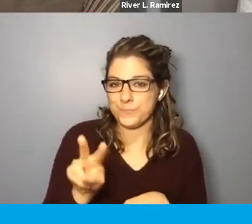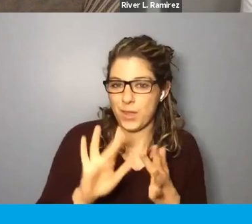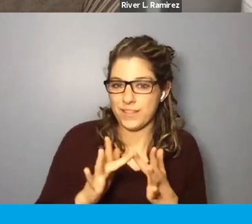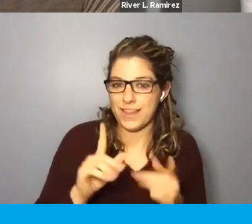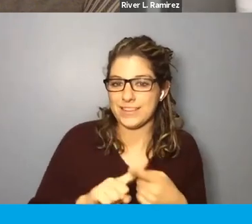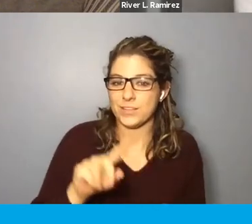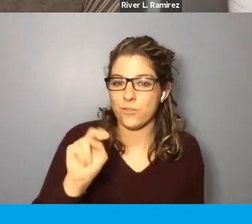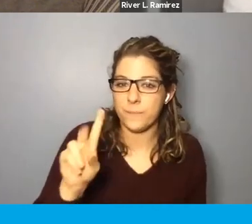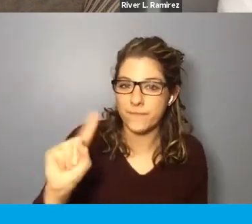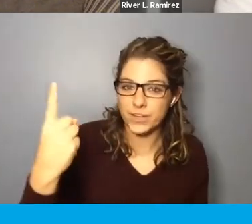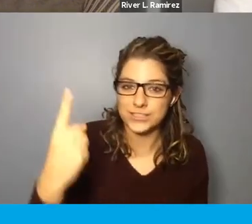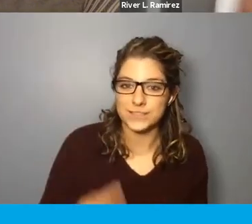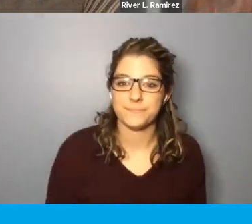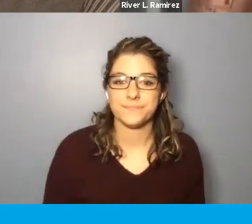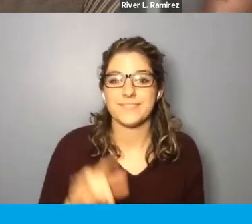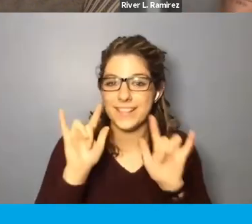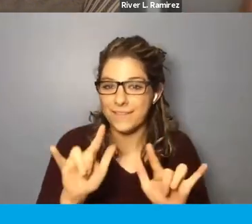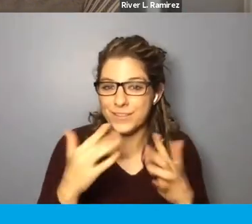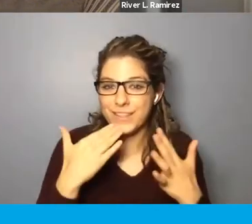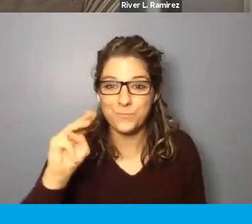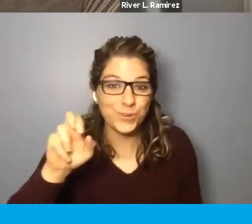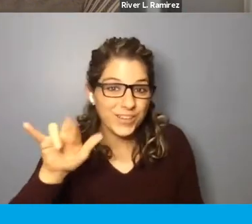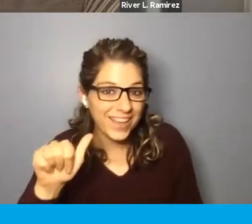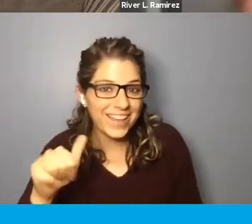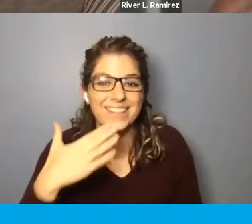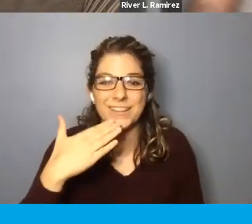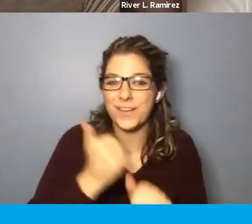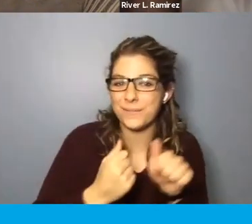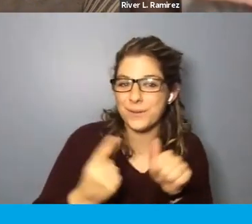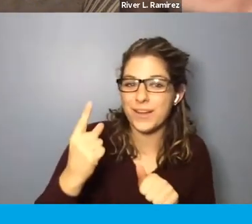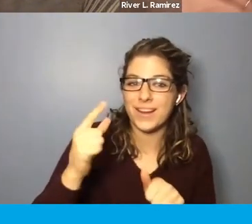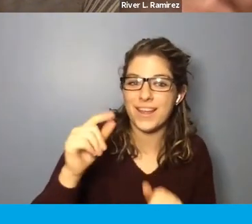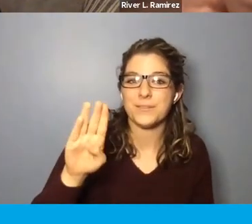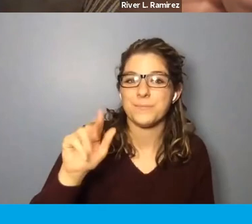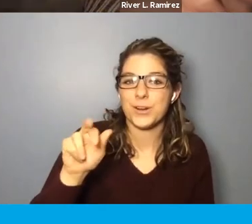1st. Love you. Thank you, Maria. Thank you, everybody at Bristikov.